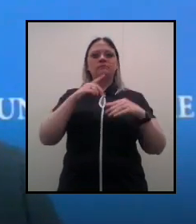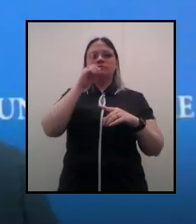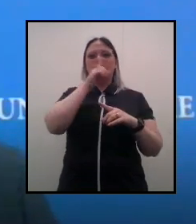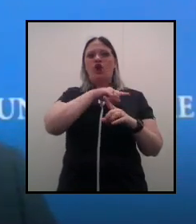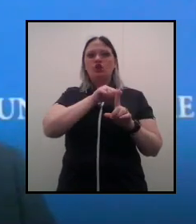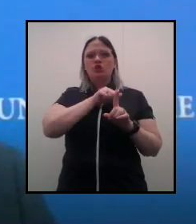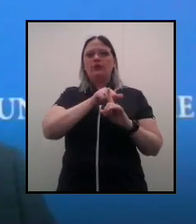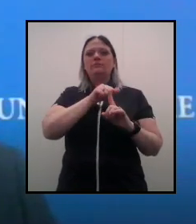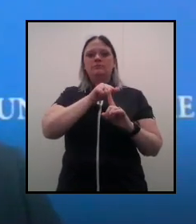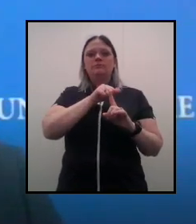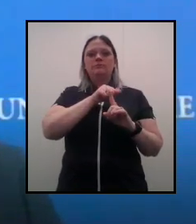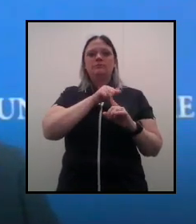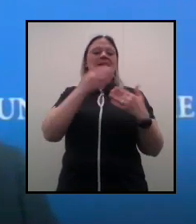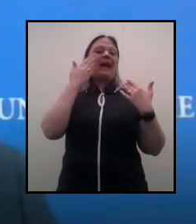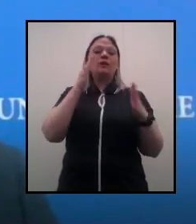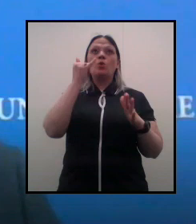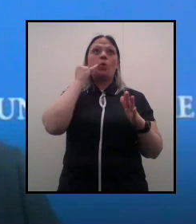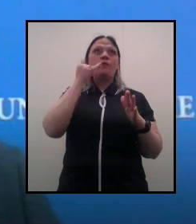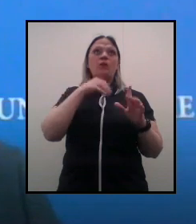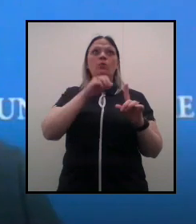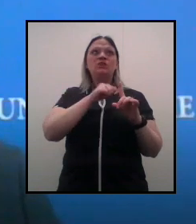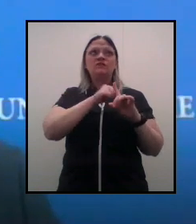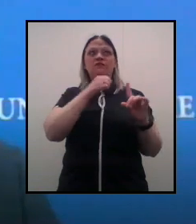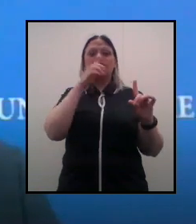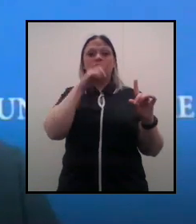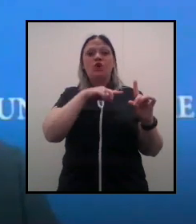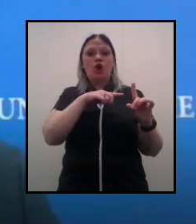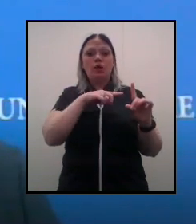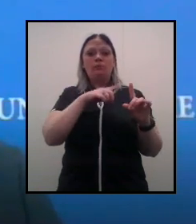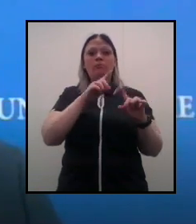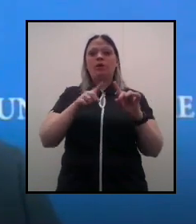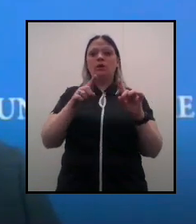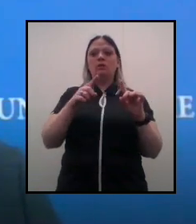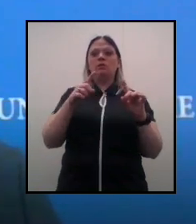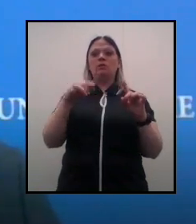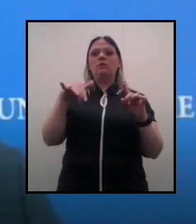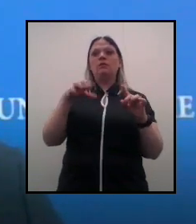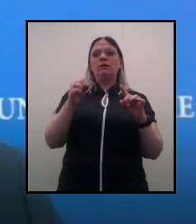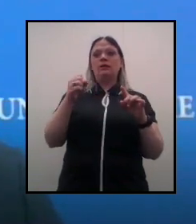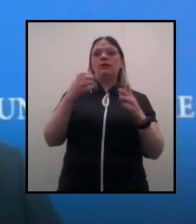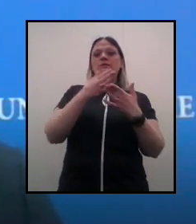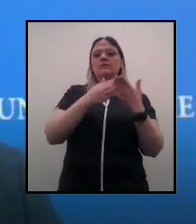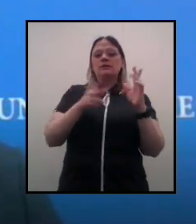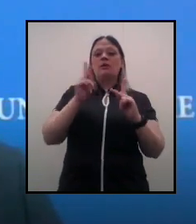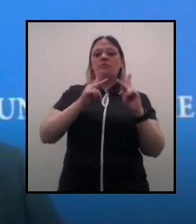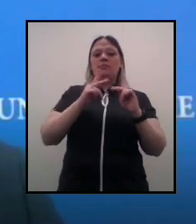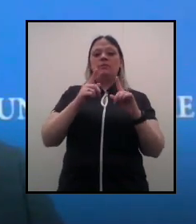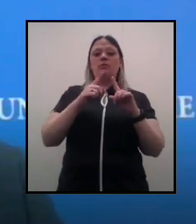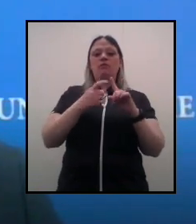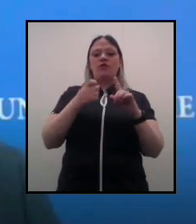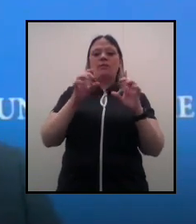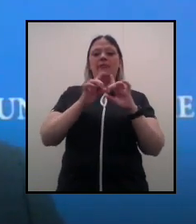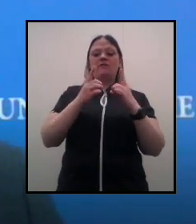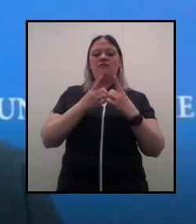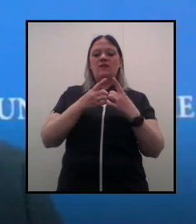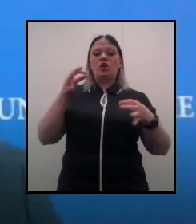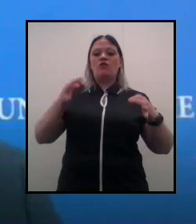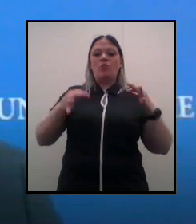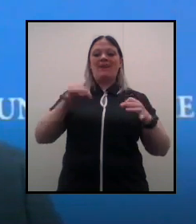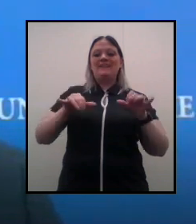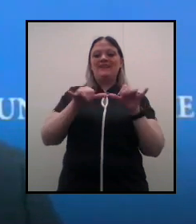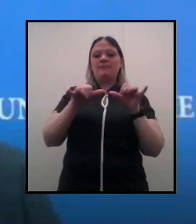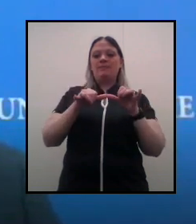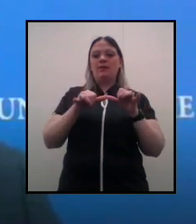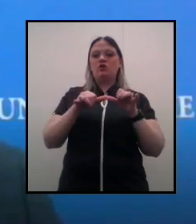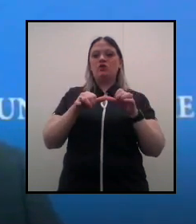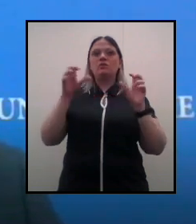aspects. Now, I don't know if it's fraudulent or for whatever reason, but we have brought back some members from the Division of Weights and Measures so they can go out there and do